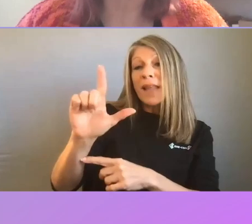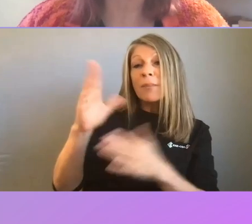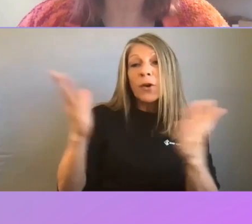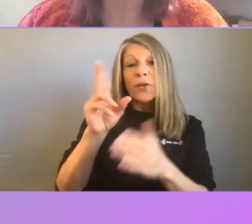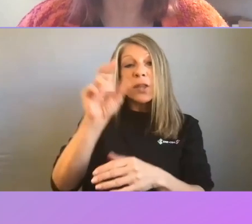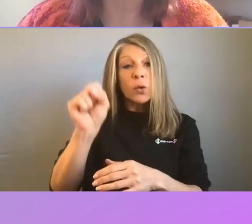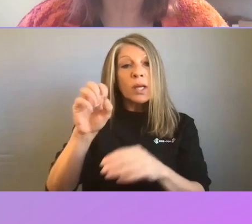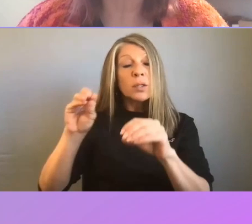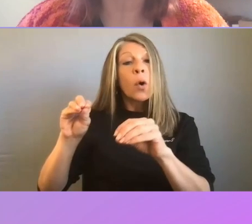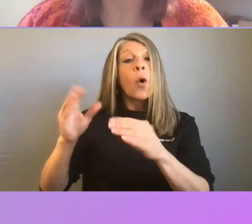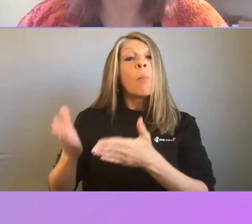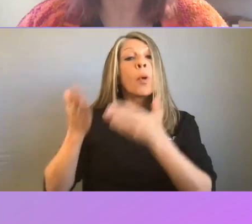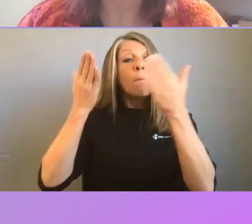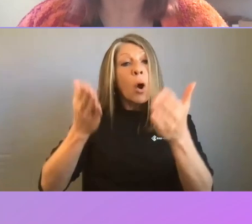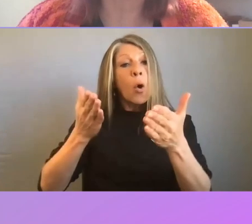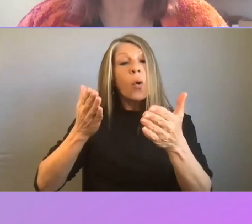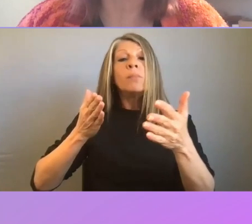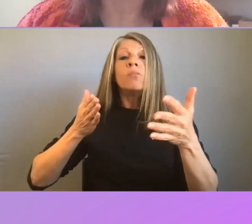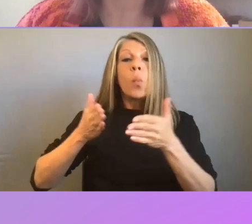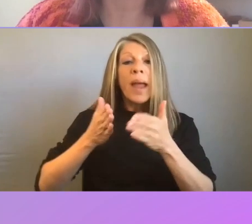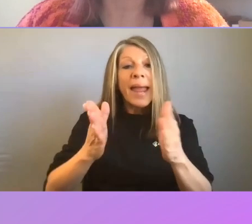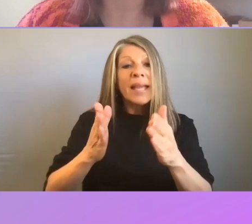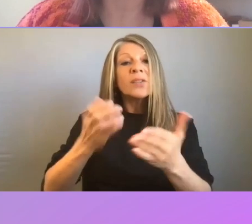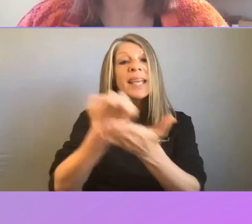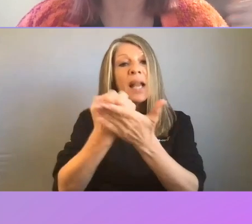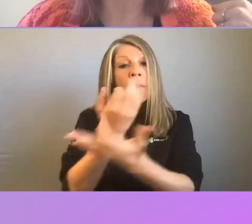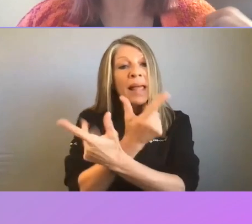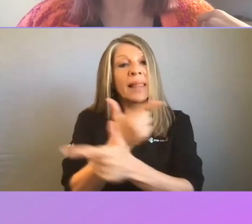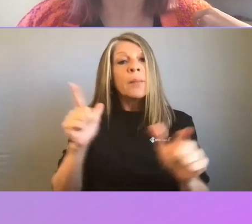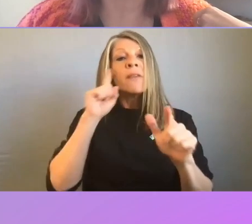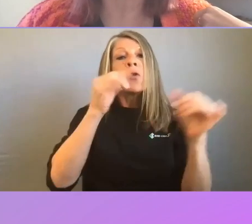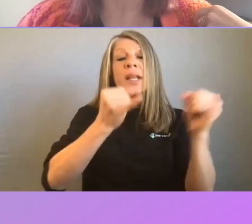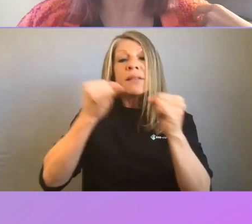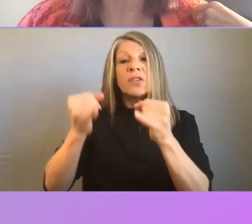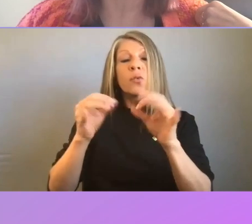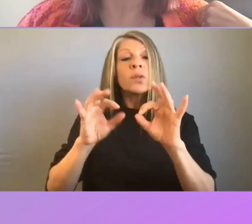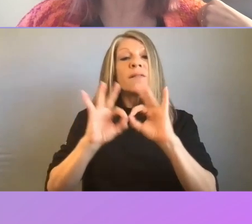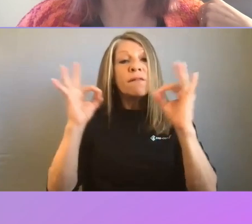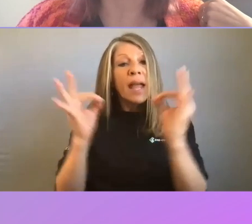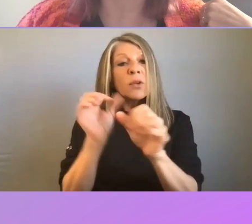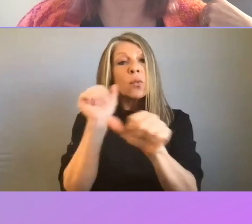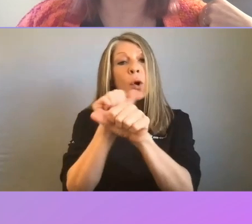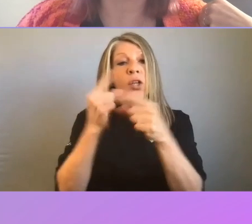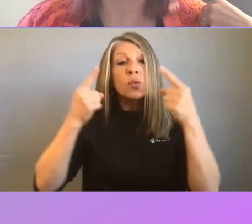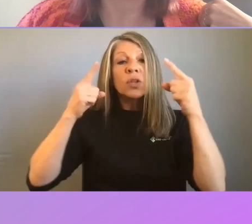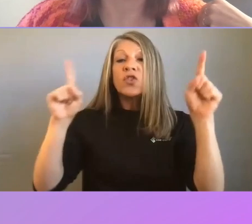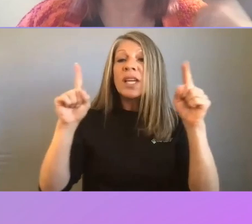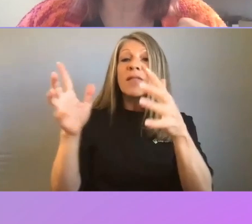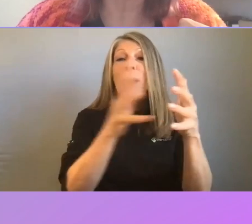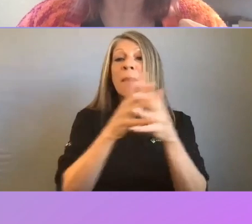is promote pathways to economic liberty for individuals and families working to achieve the American